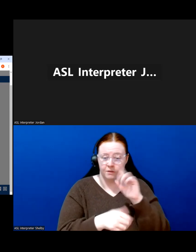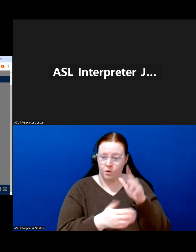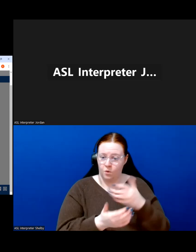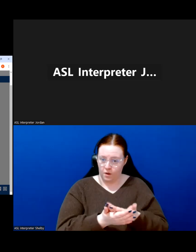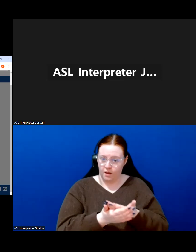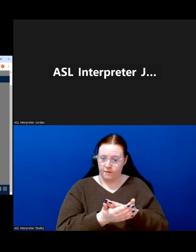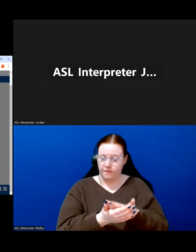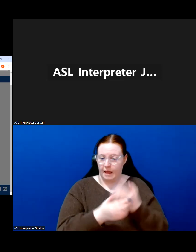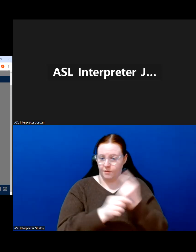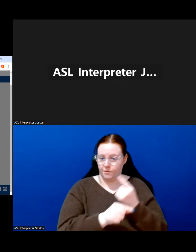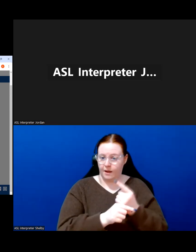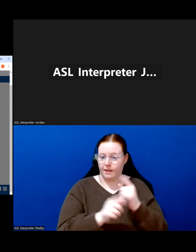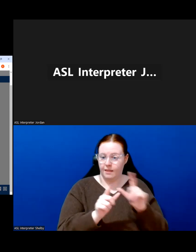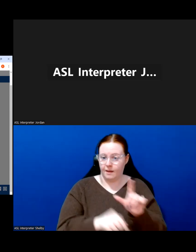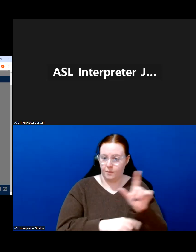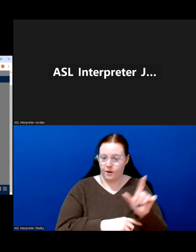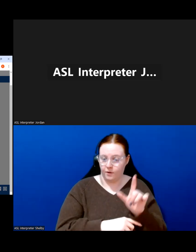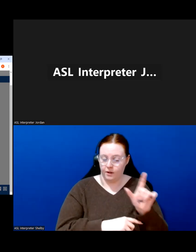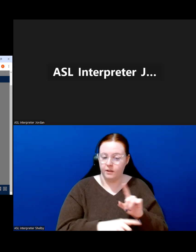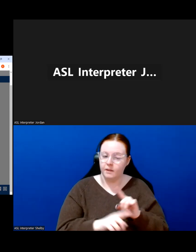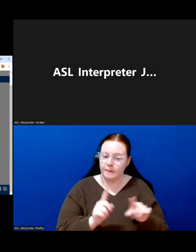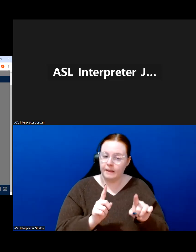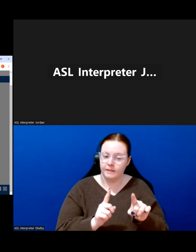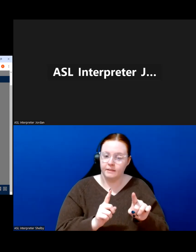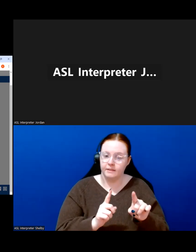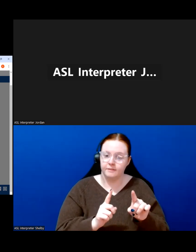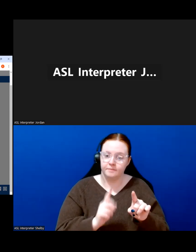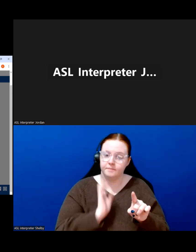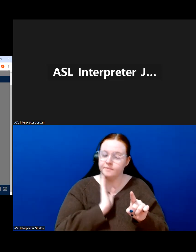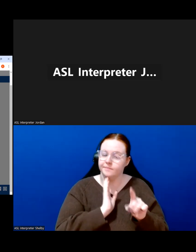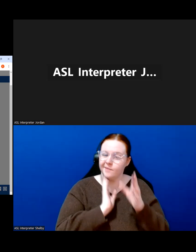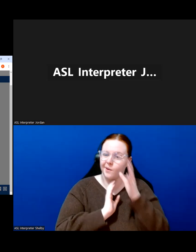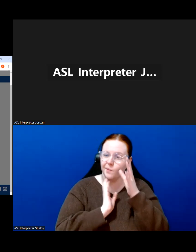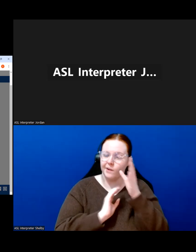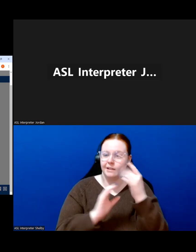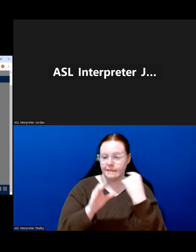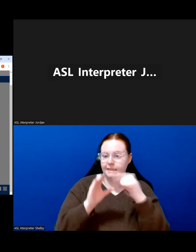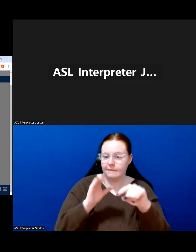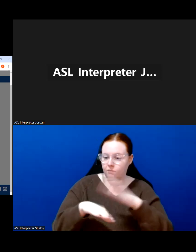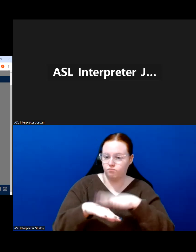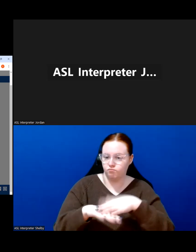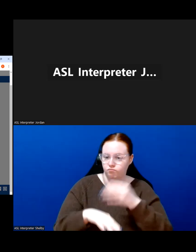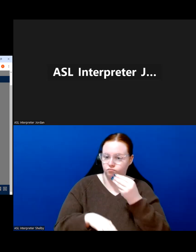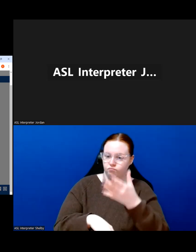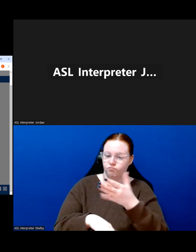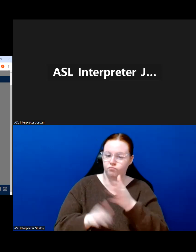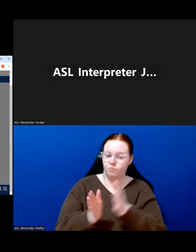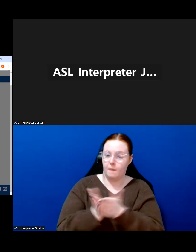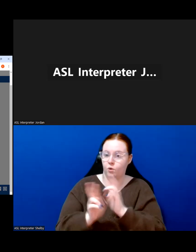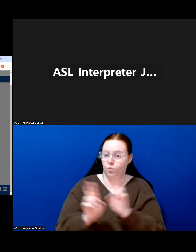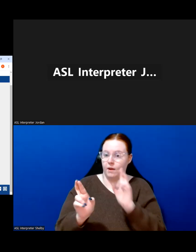Library, but you will get a notification by email saying that your library is ready for